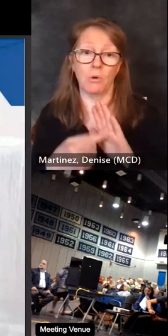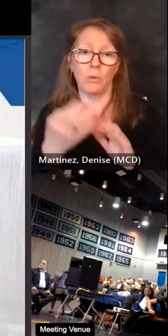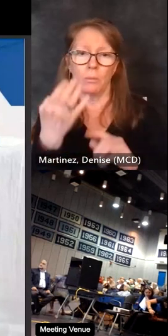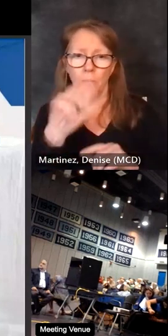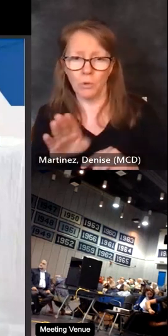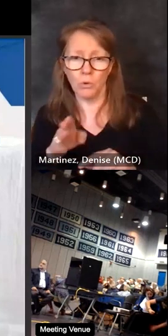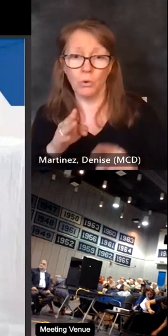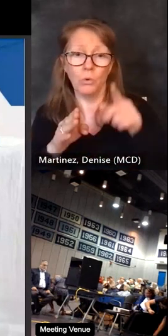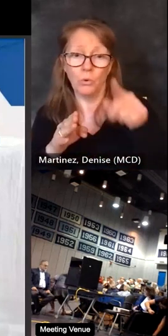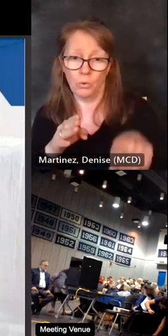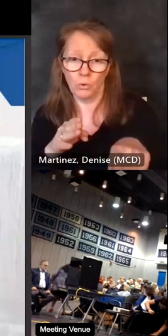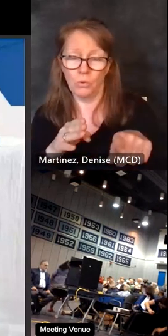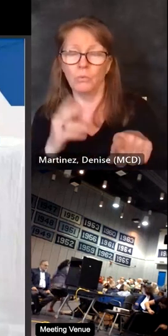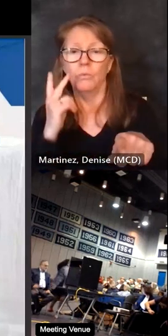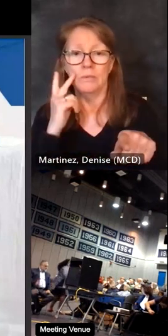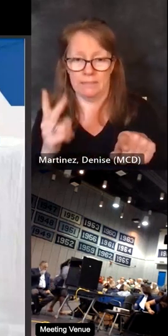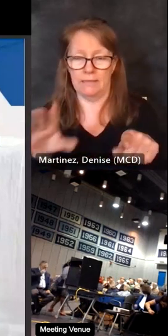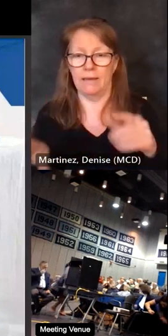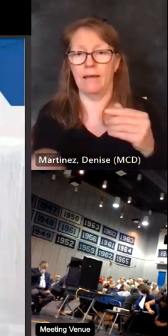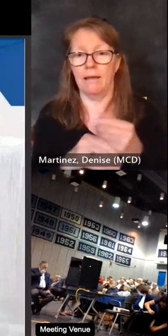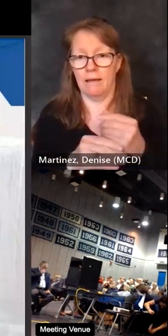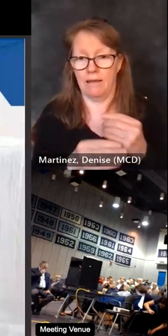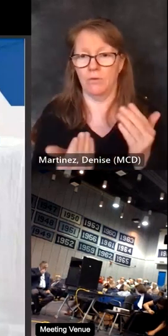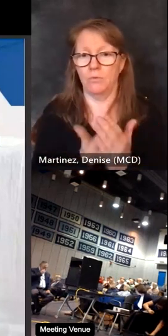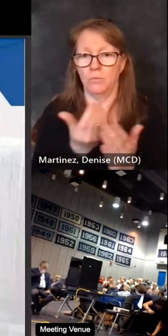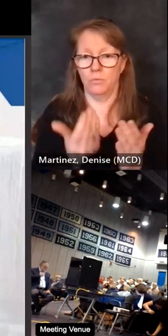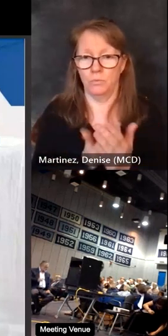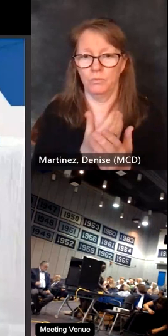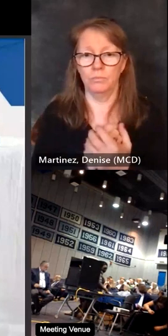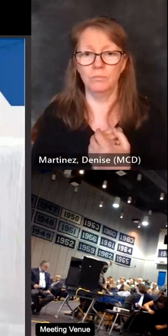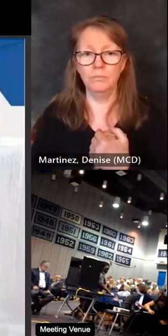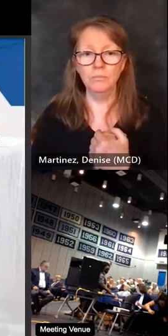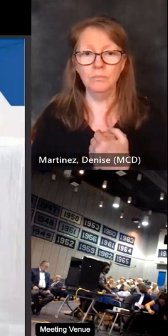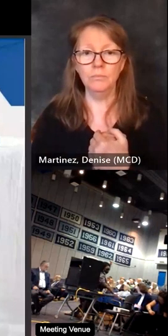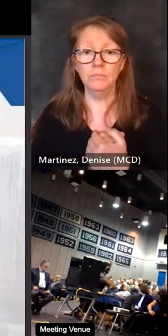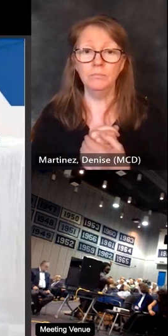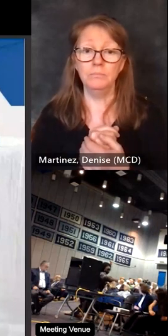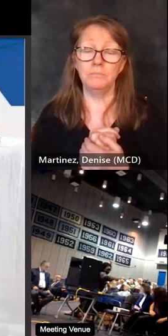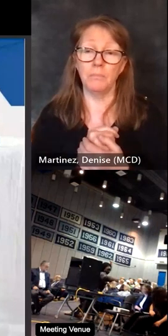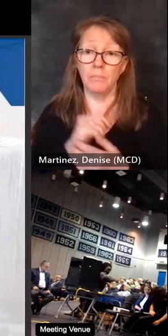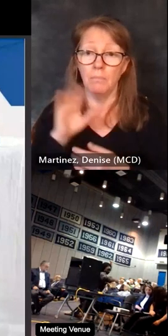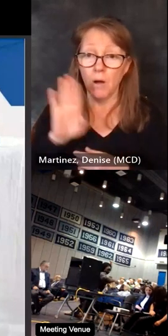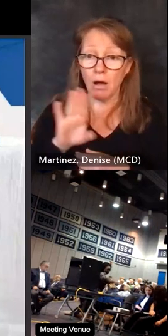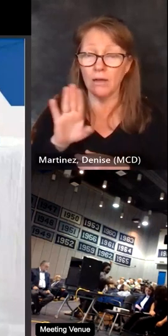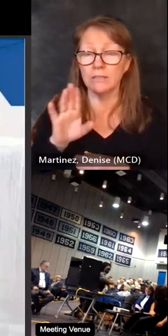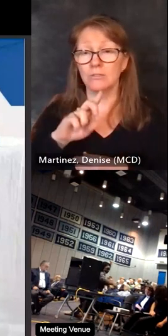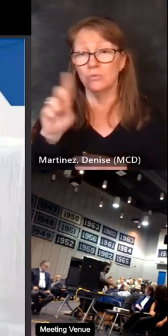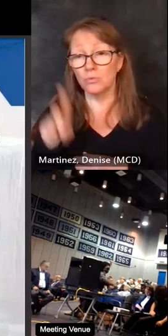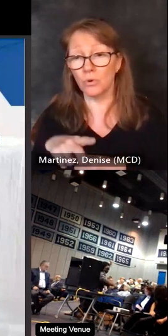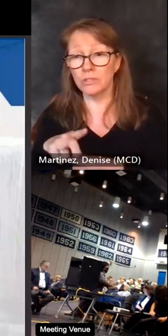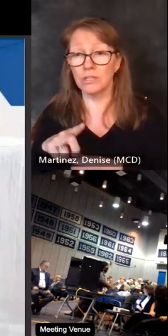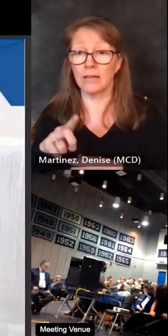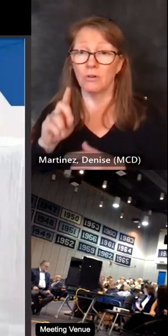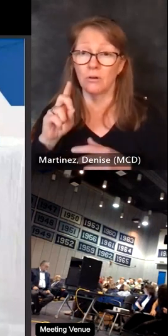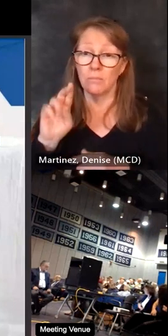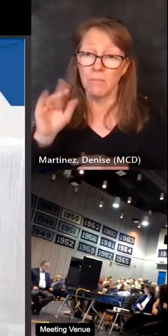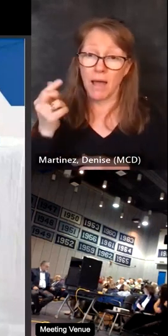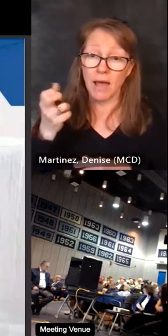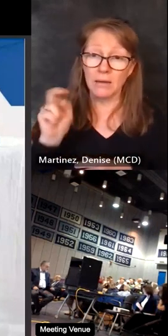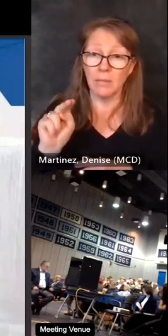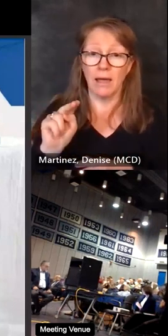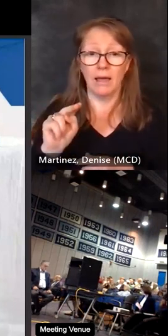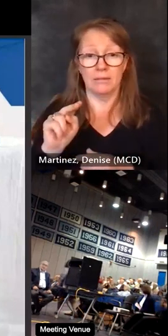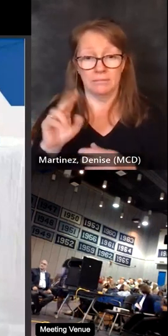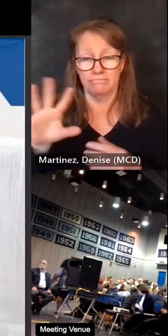map, that serve, you know, Roxbury, Dorchester, Magnum, and really expanding the benefit of this